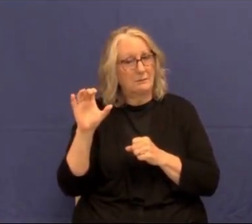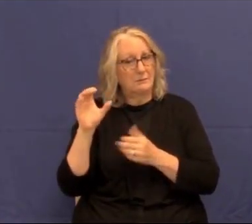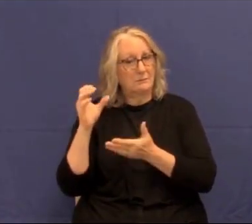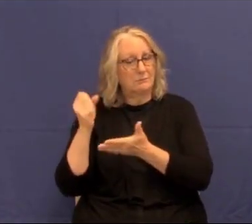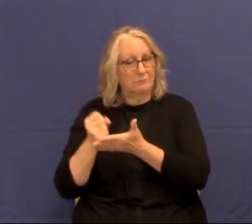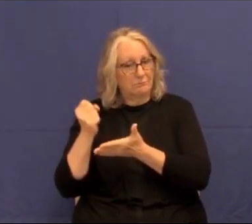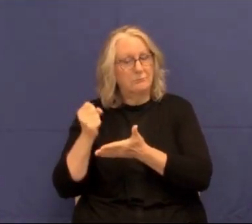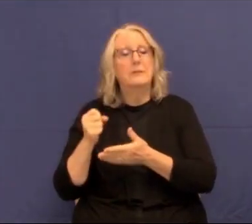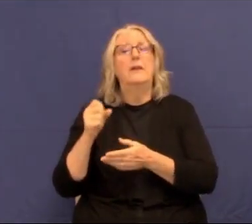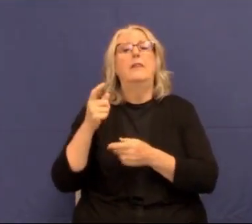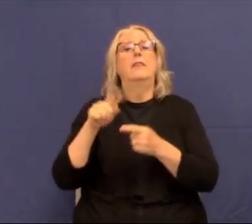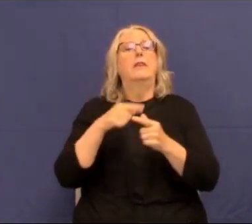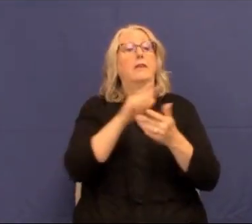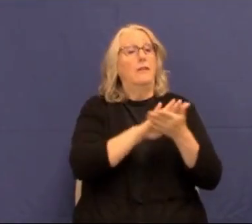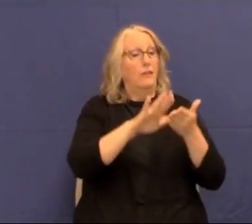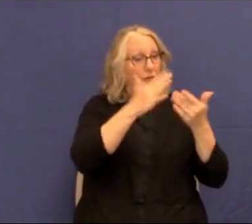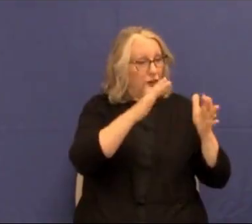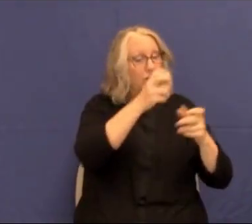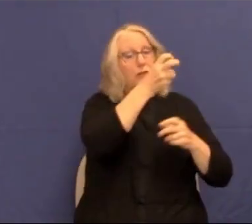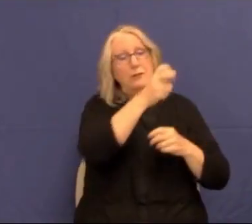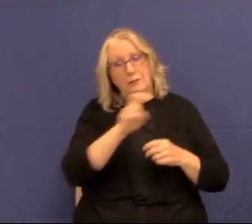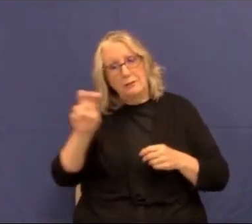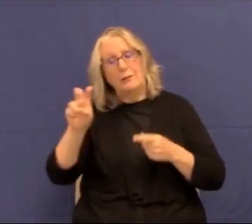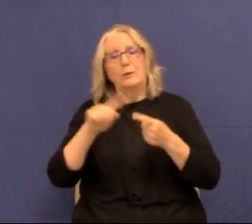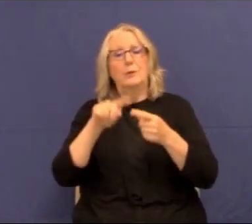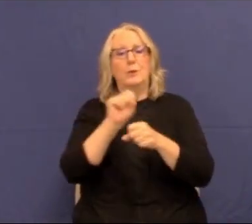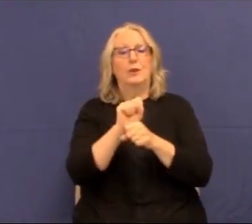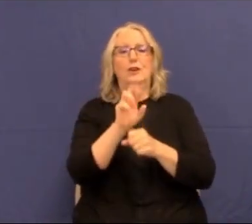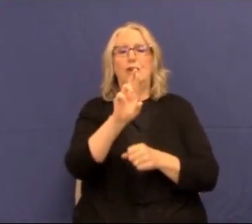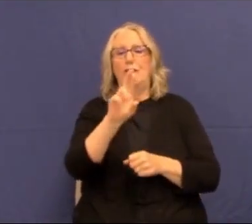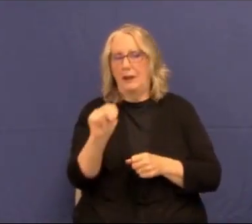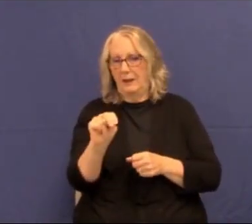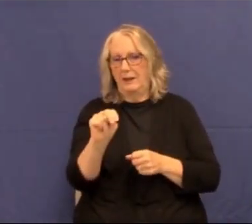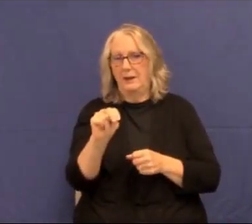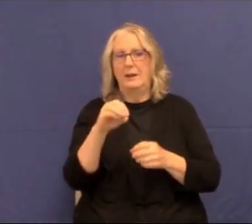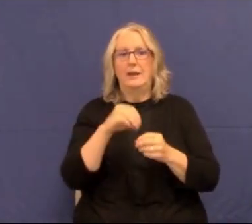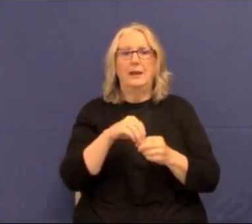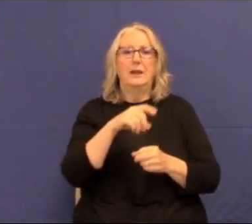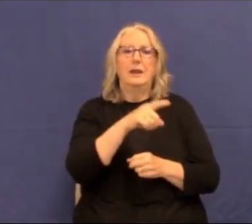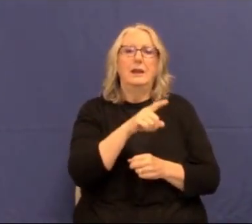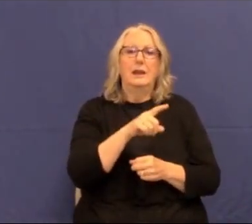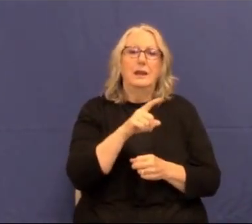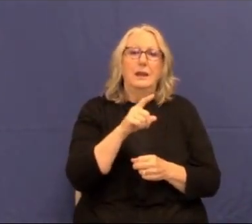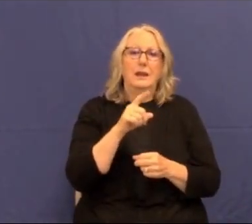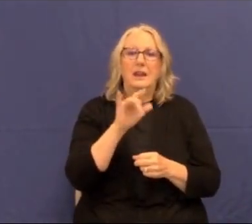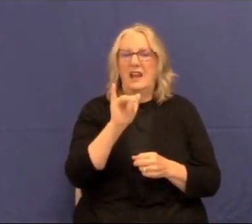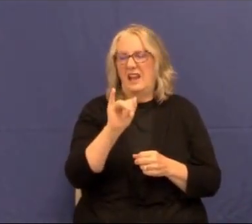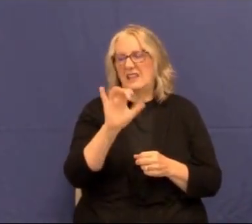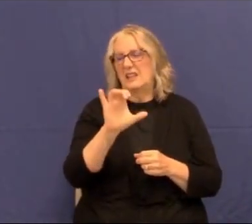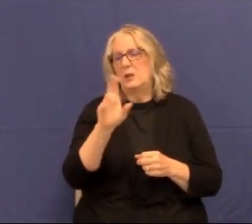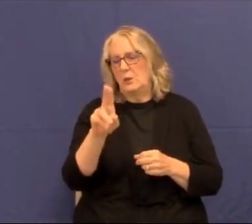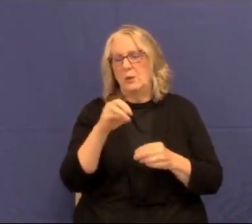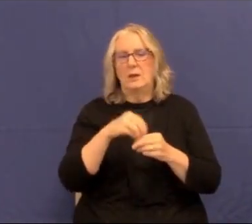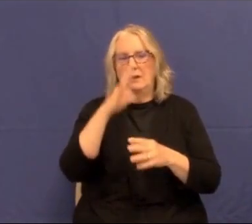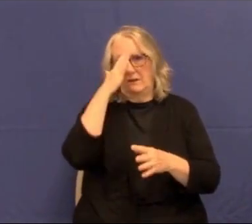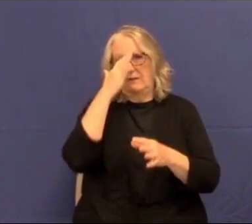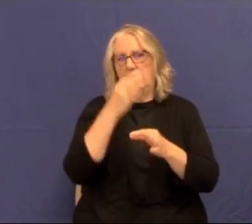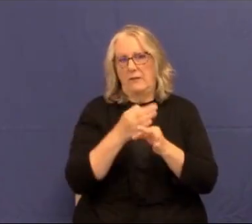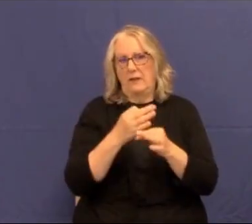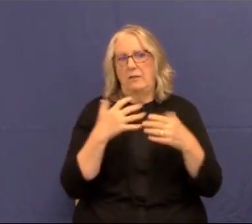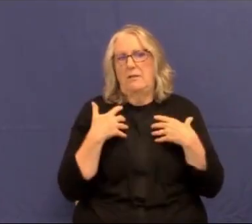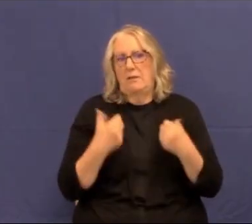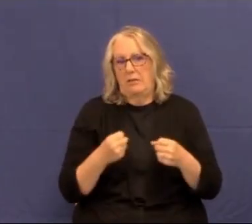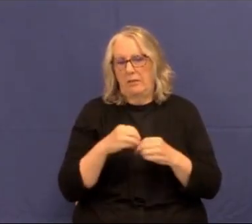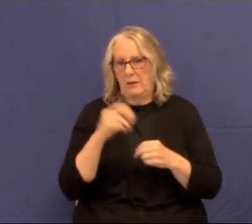after college, I transitioned into working as a registered nurse in the intensive care unit at now Faith Health